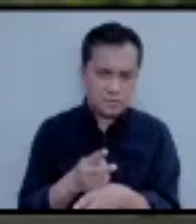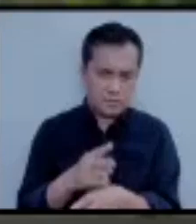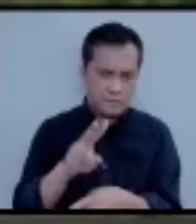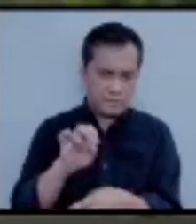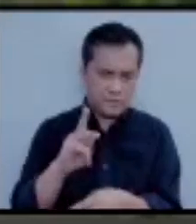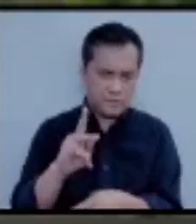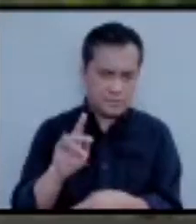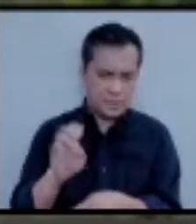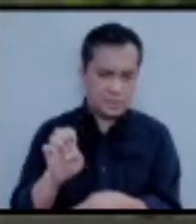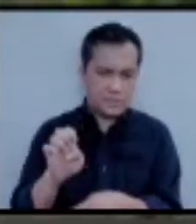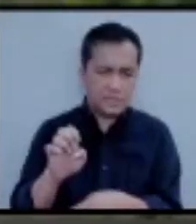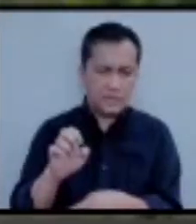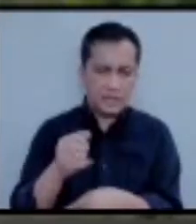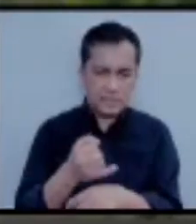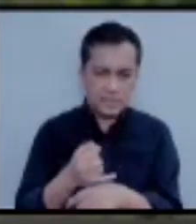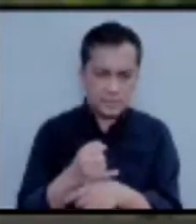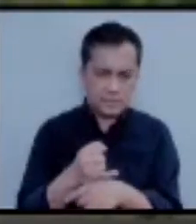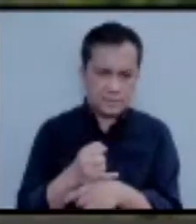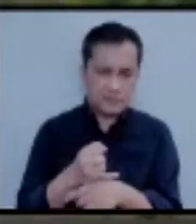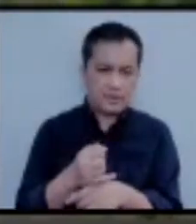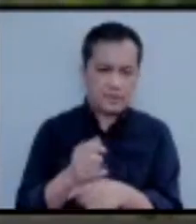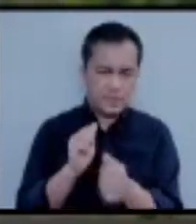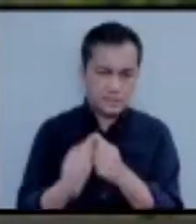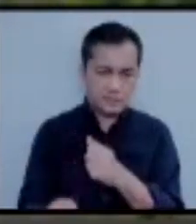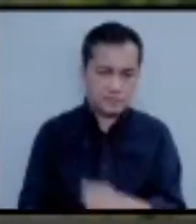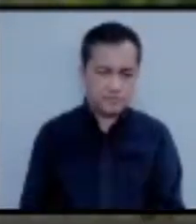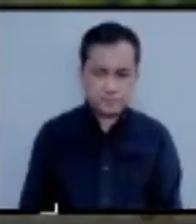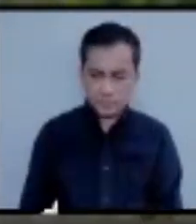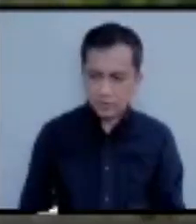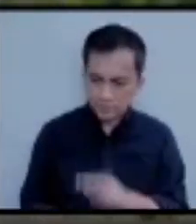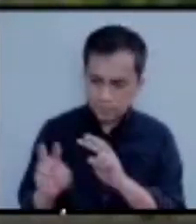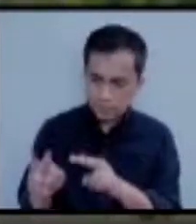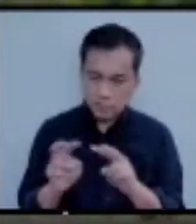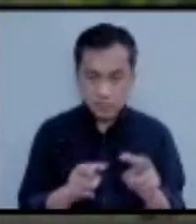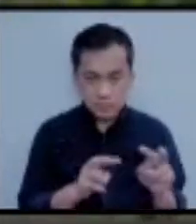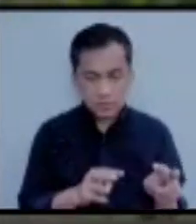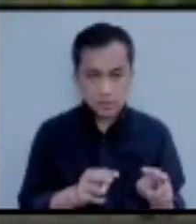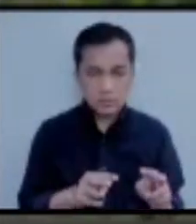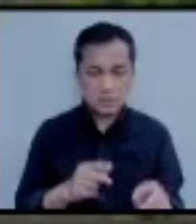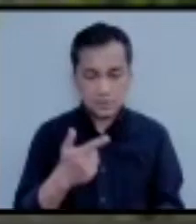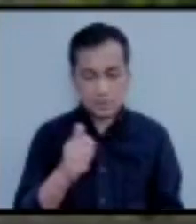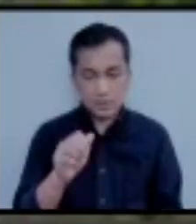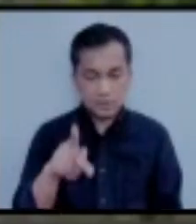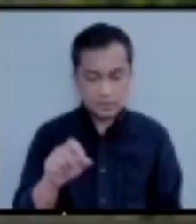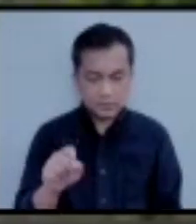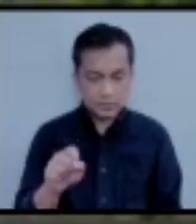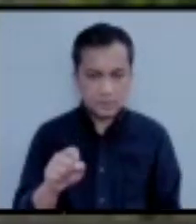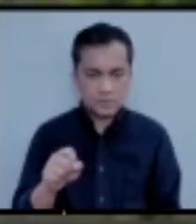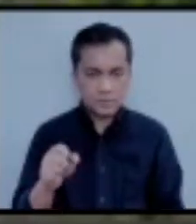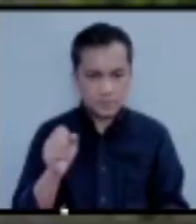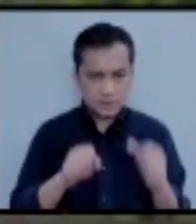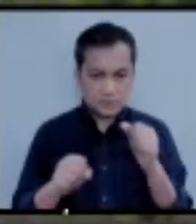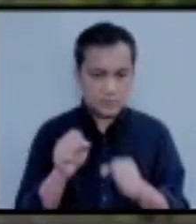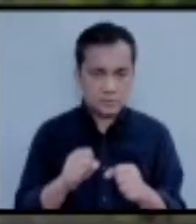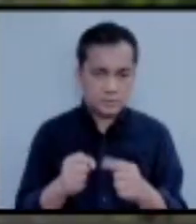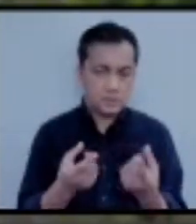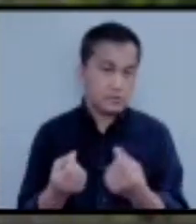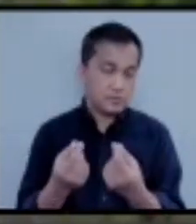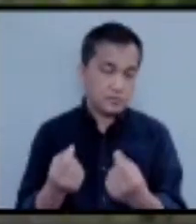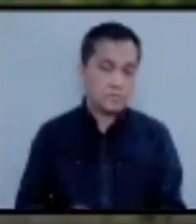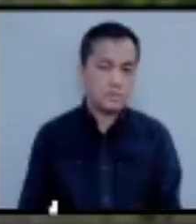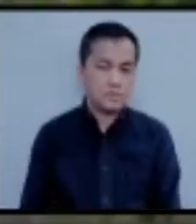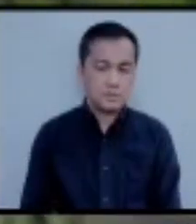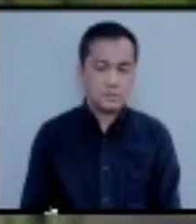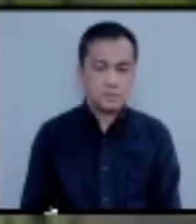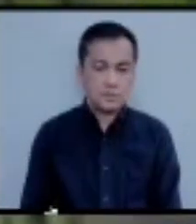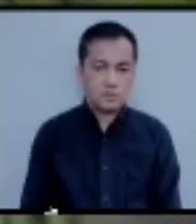on the strengths and we look at the gaps that are existing and of course the science that has already been done in order to